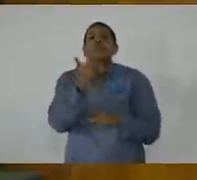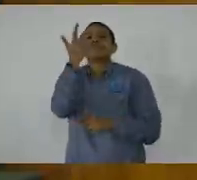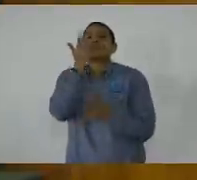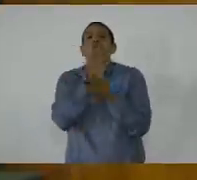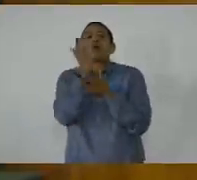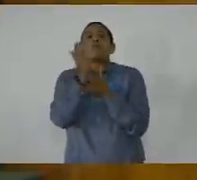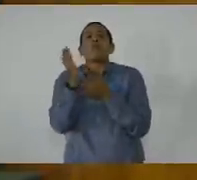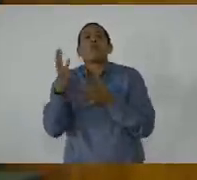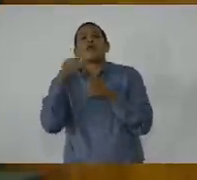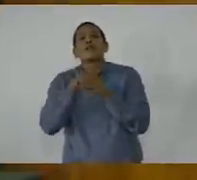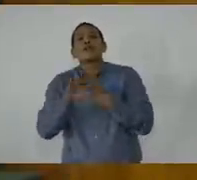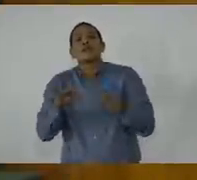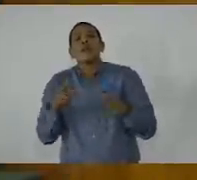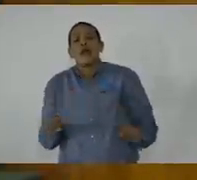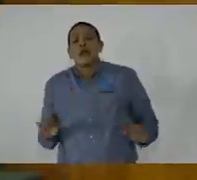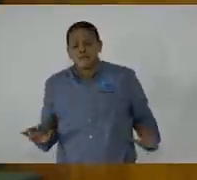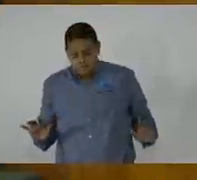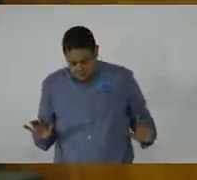components, Madam Speaker: